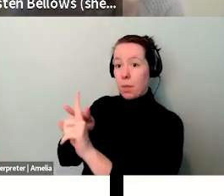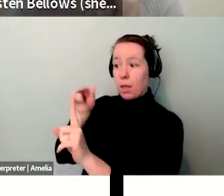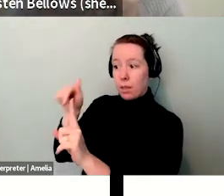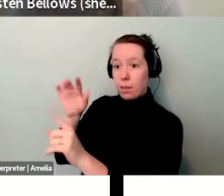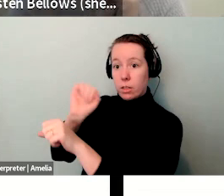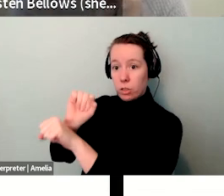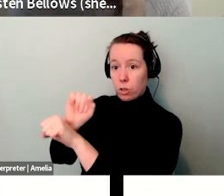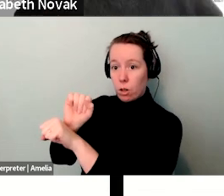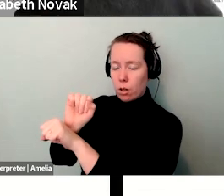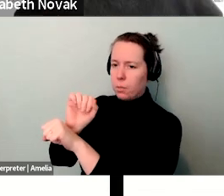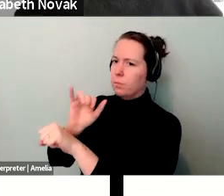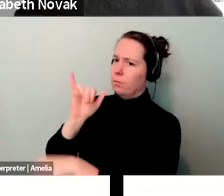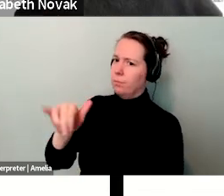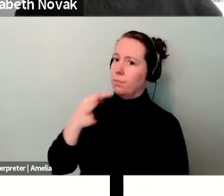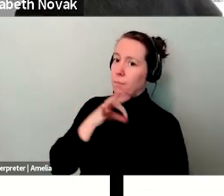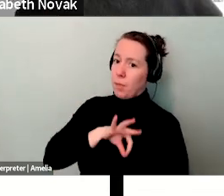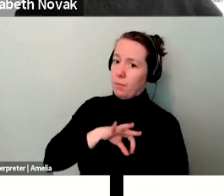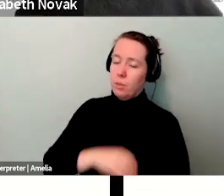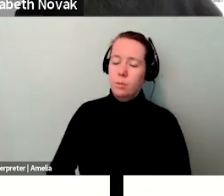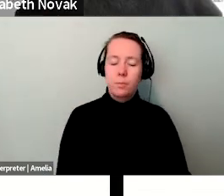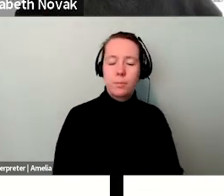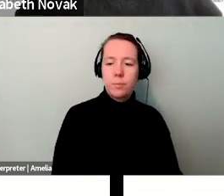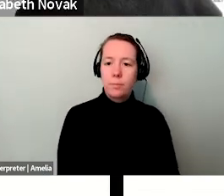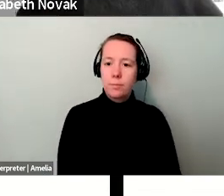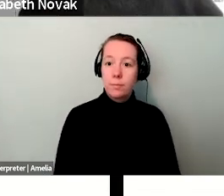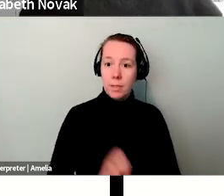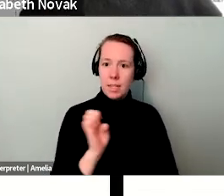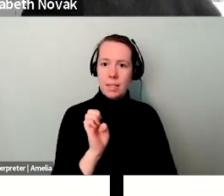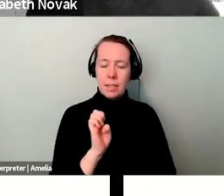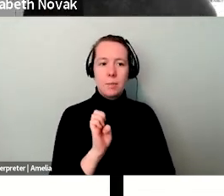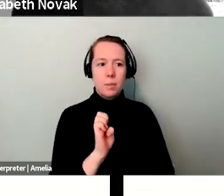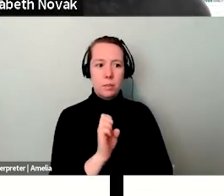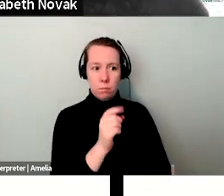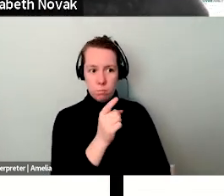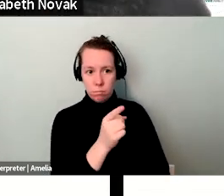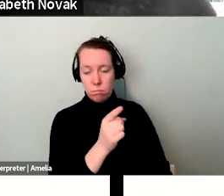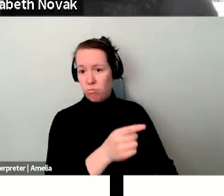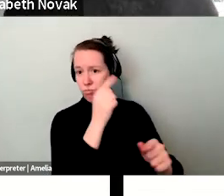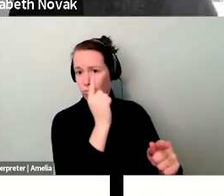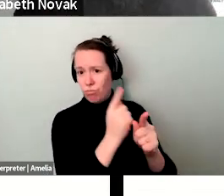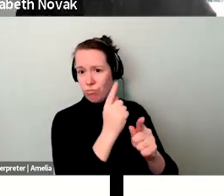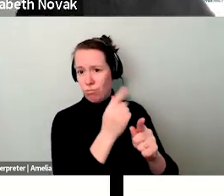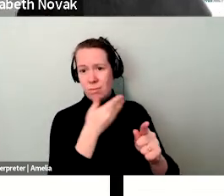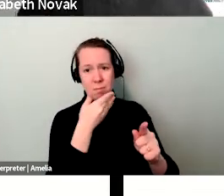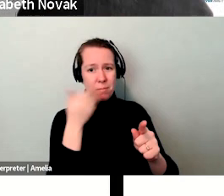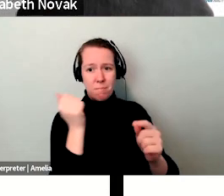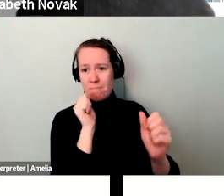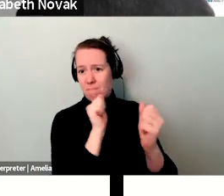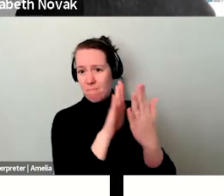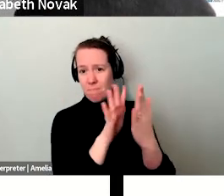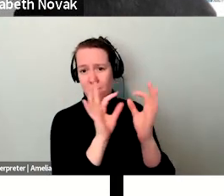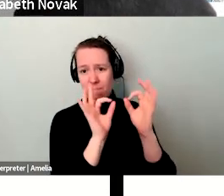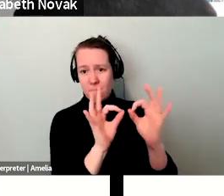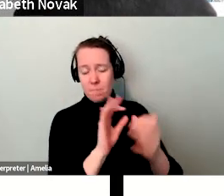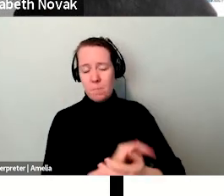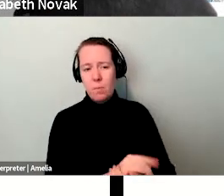helpful. So you're not, and again, and Kristen, you're right on with your approach about this. You're sort of not,